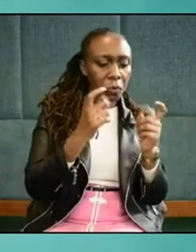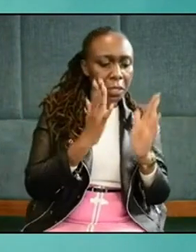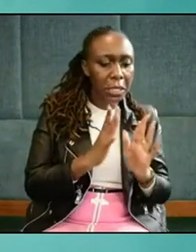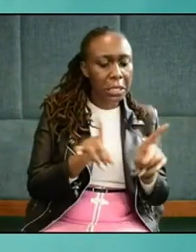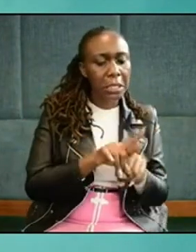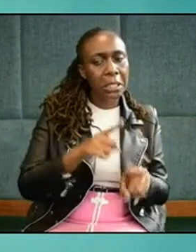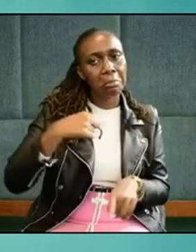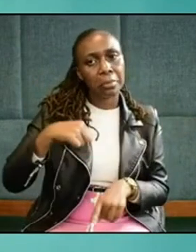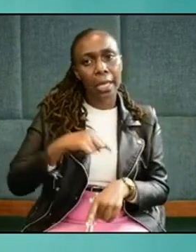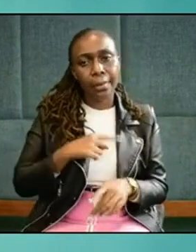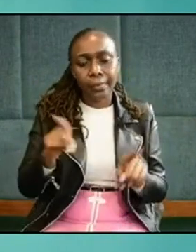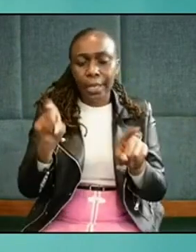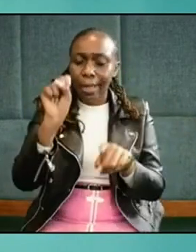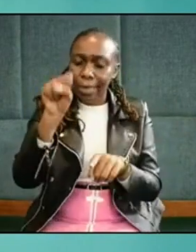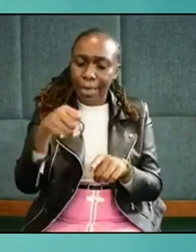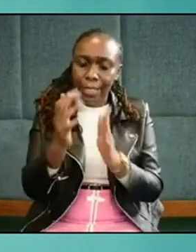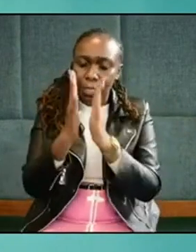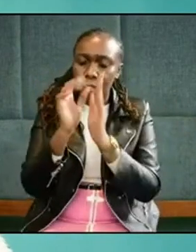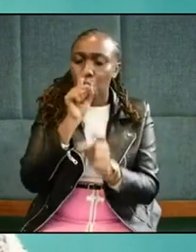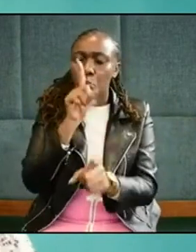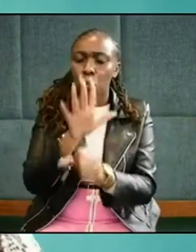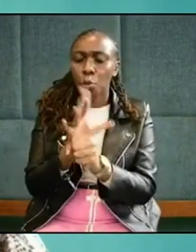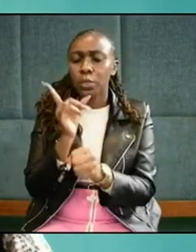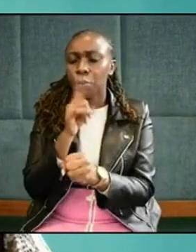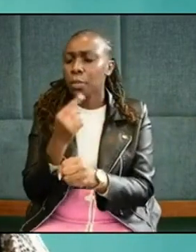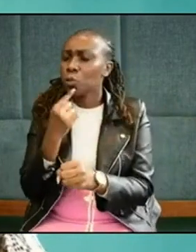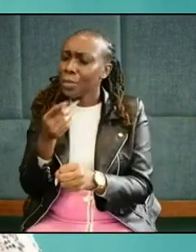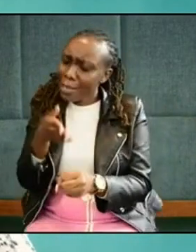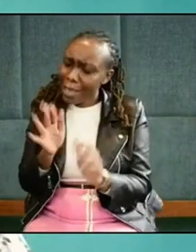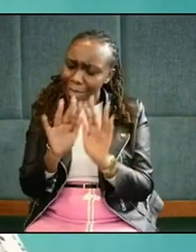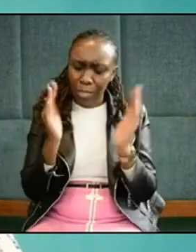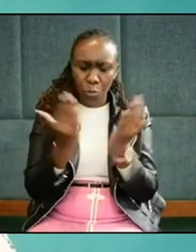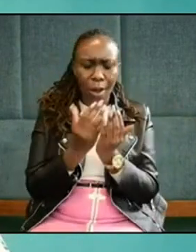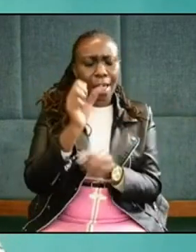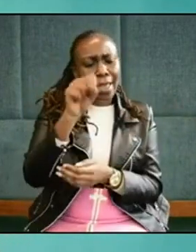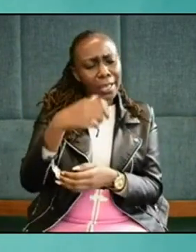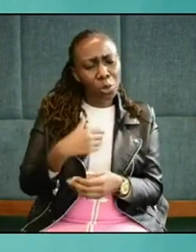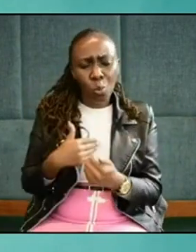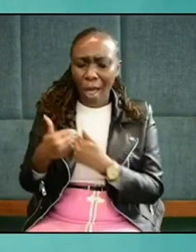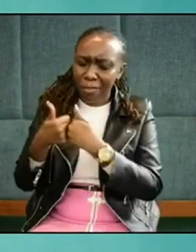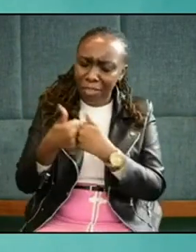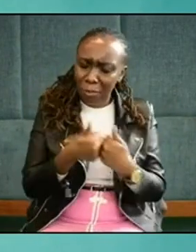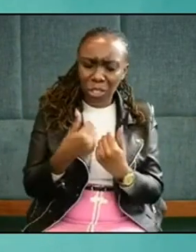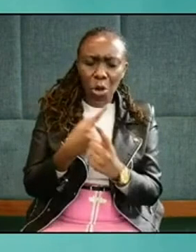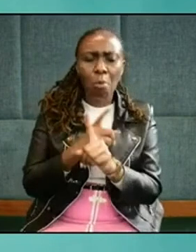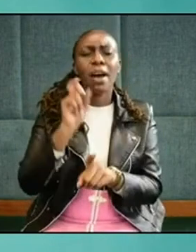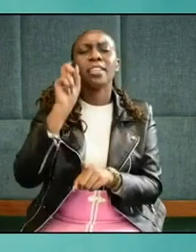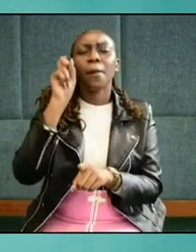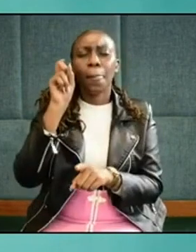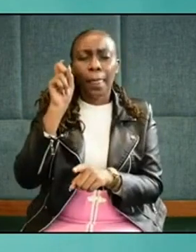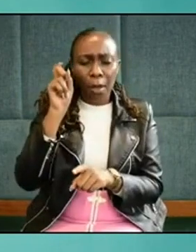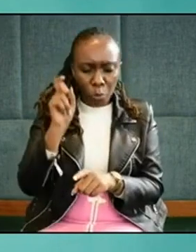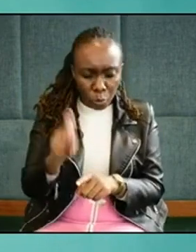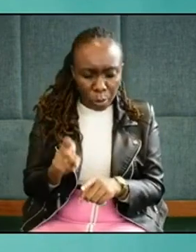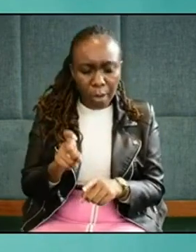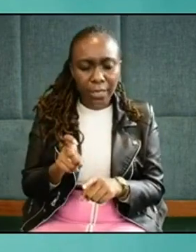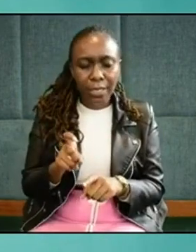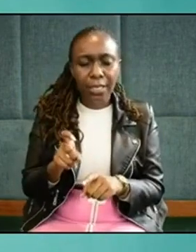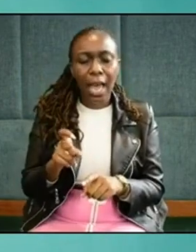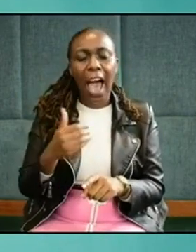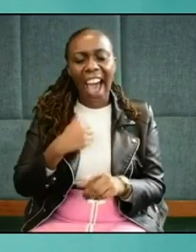us. And as you've promised, Lord, you said, in this world we'll have tribulations, but we must be of good